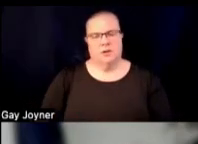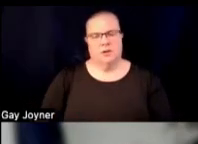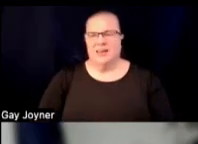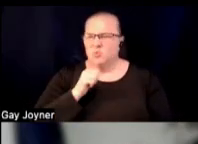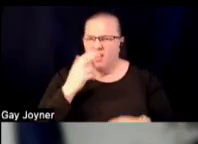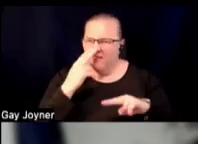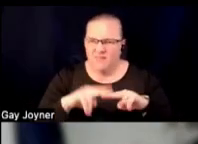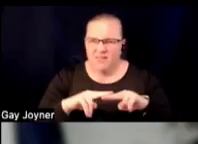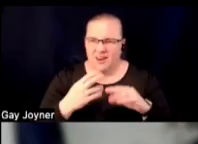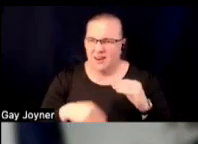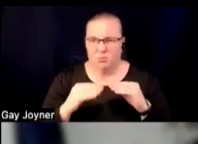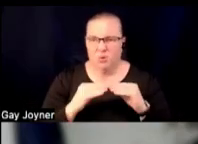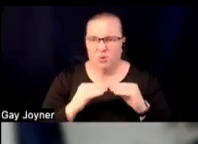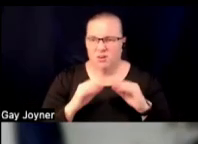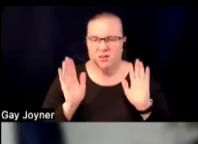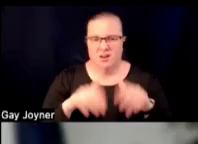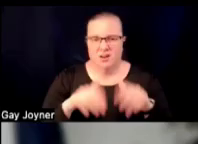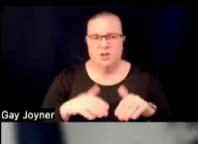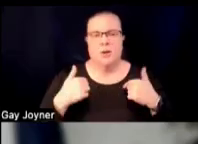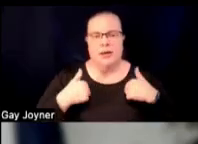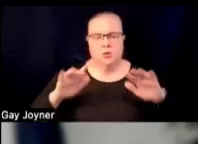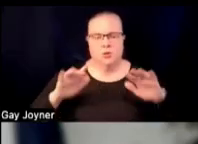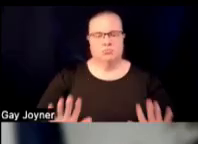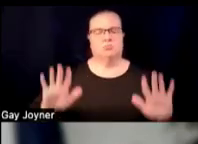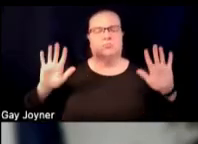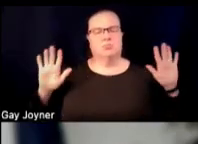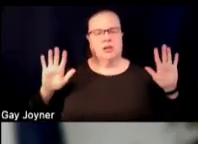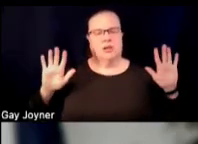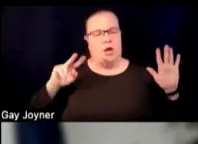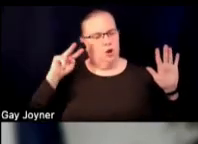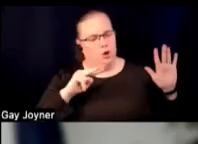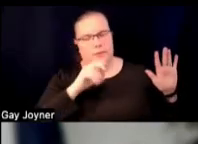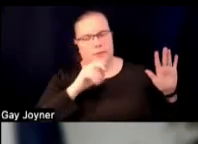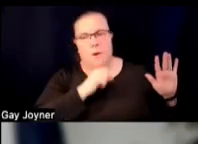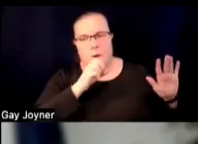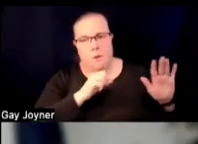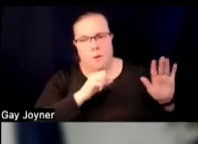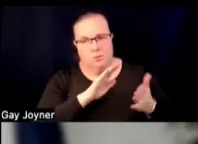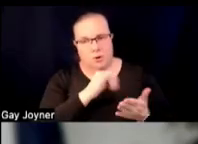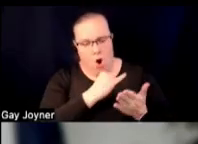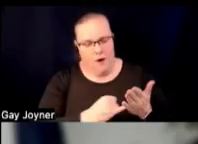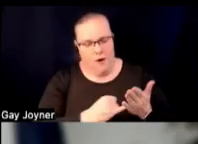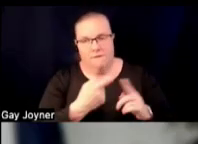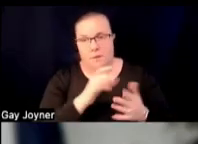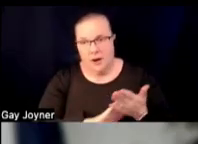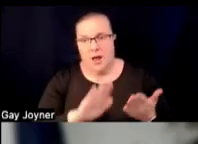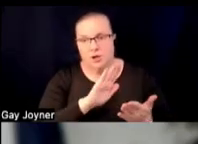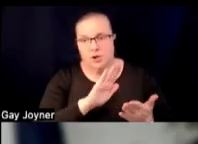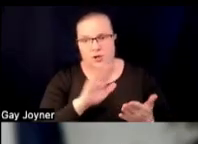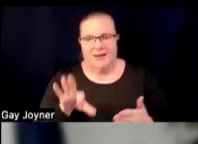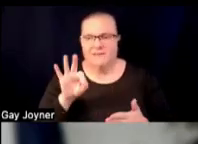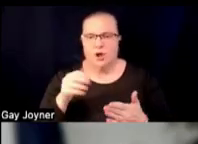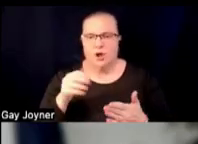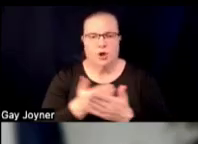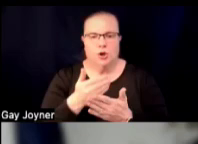anymore. So I Oh, took a step back and looked at some of my old art from college, actually. And I found these new pastel